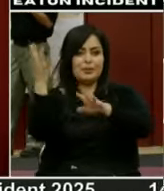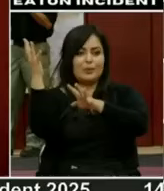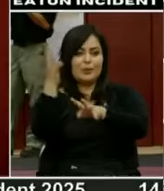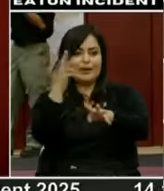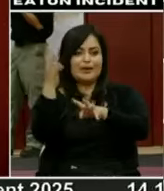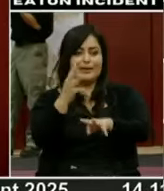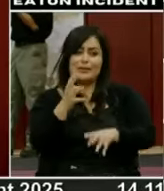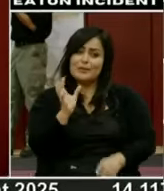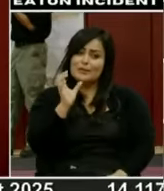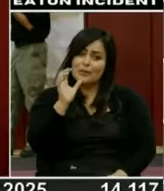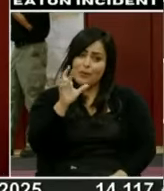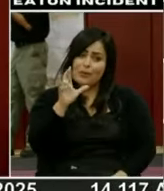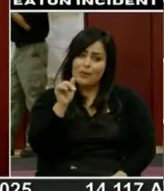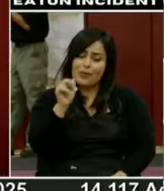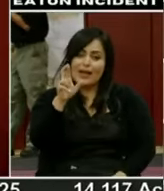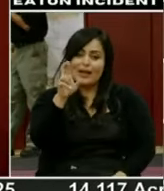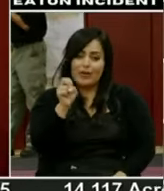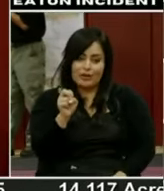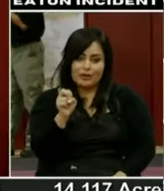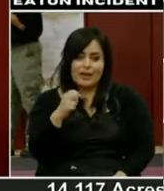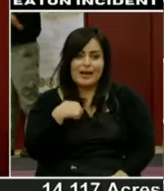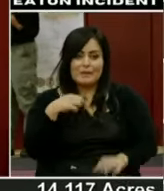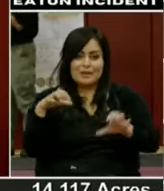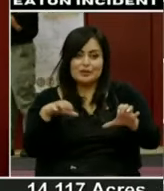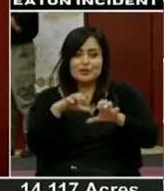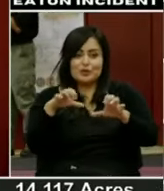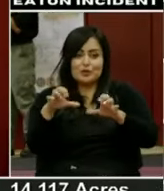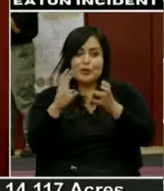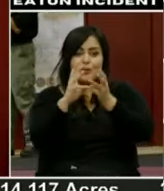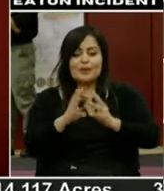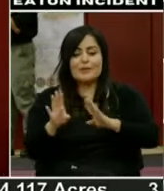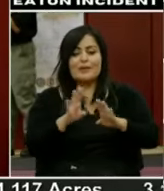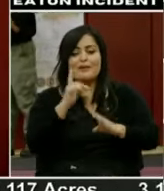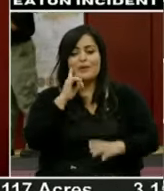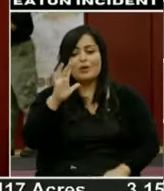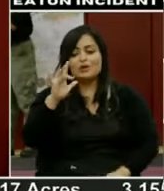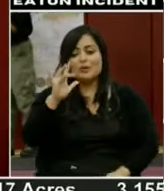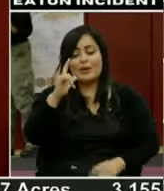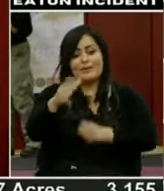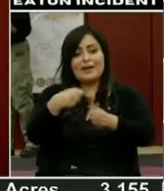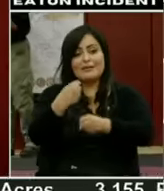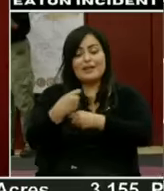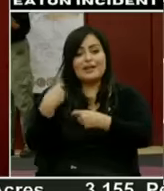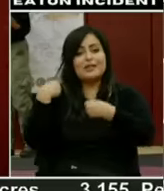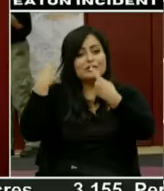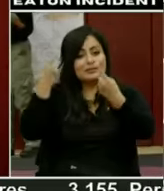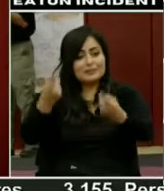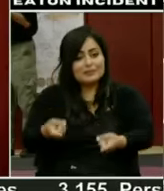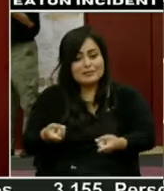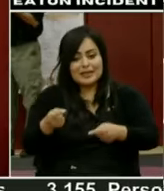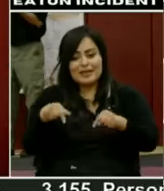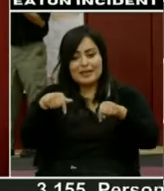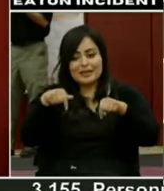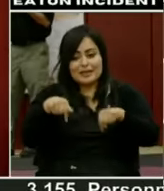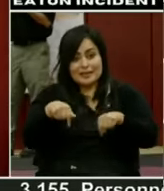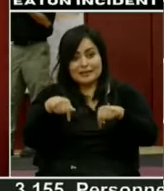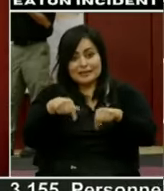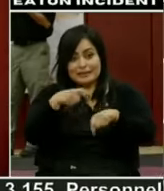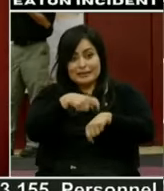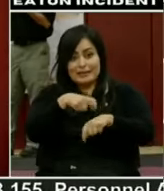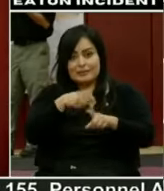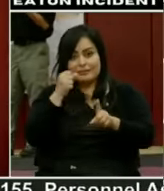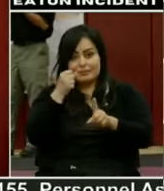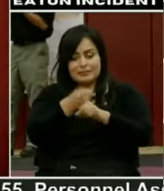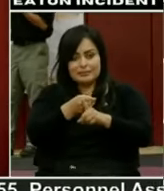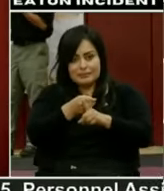been doing fire behavior for 25 years, and this area where this incident occurred is